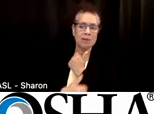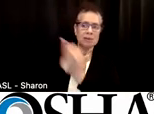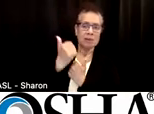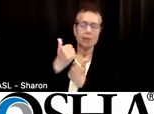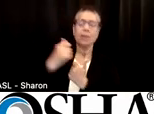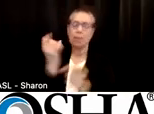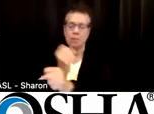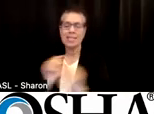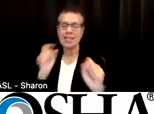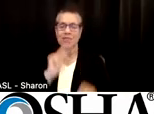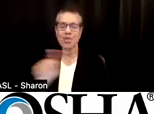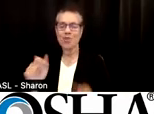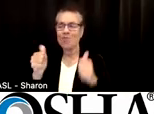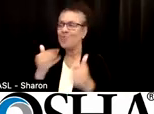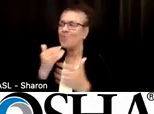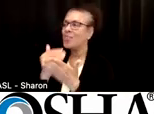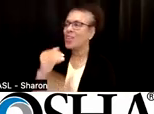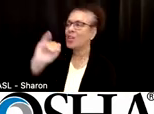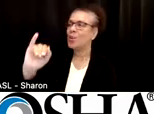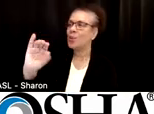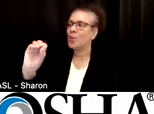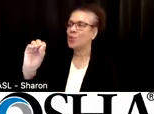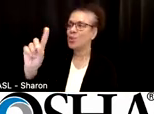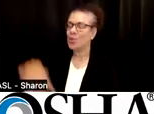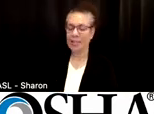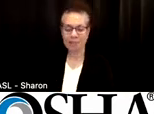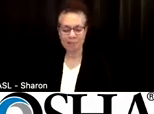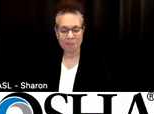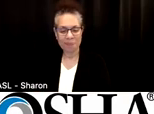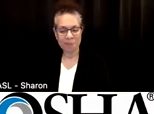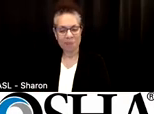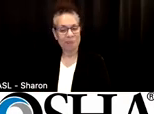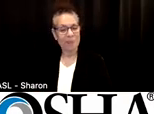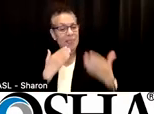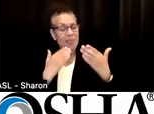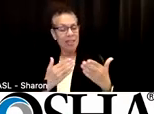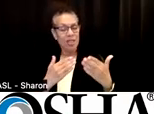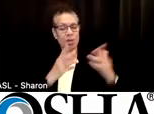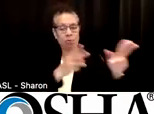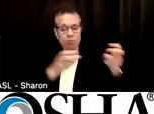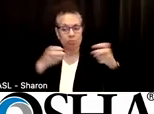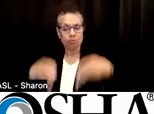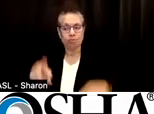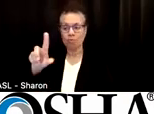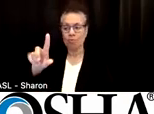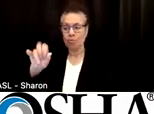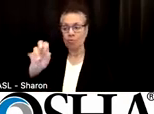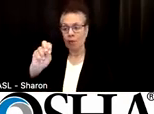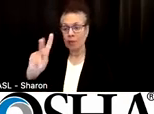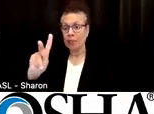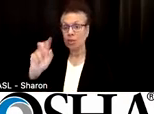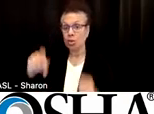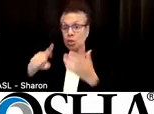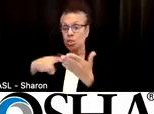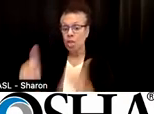And that's it for me. Thank you, Jody. Thank you, Galen. And I did put those links in the chat for folks. I want